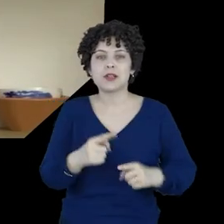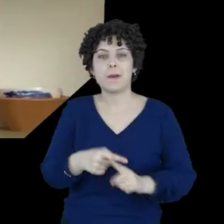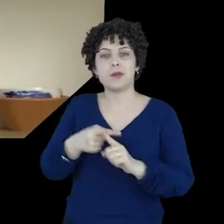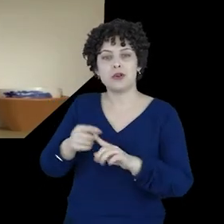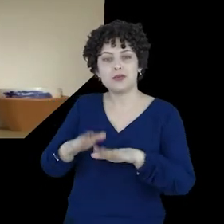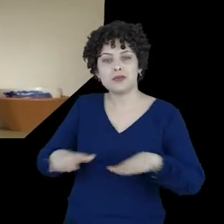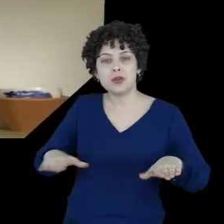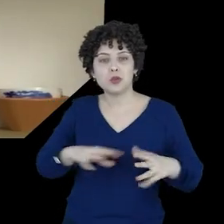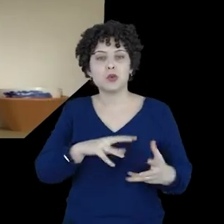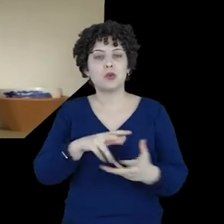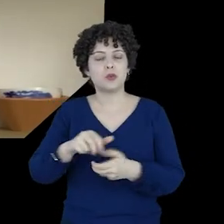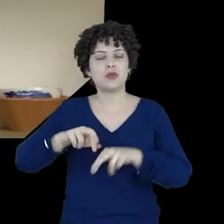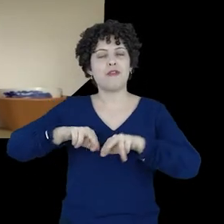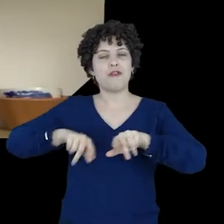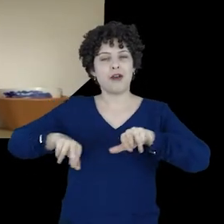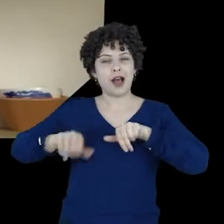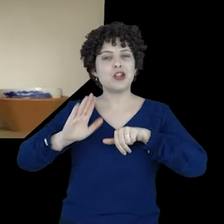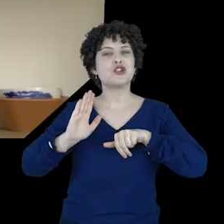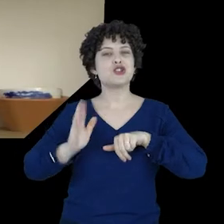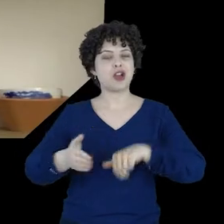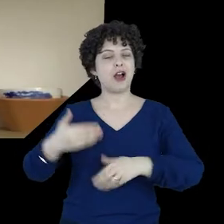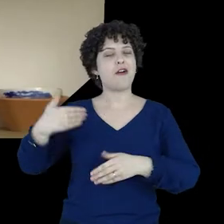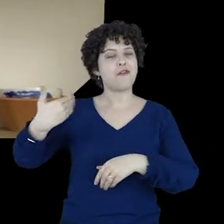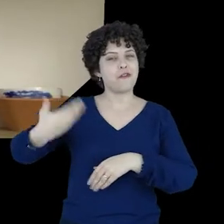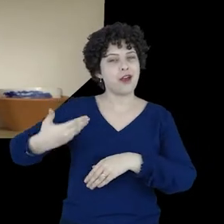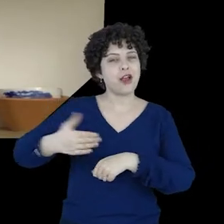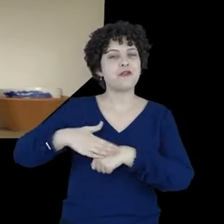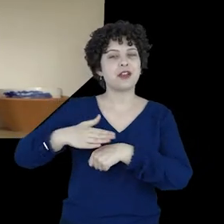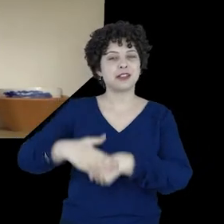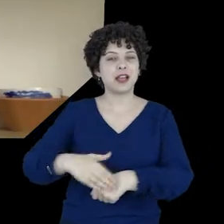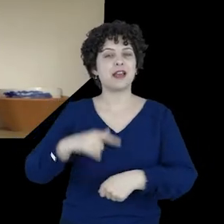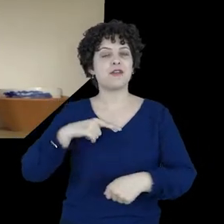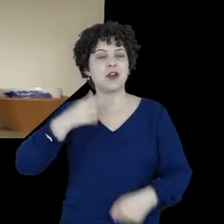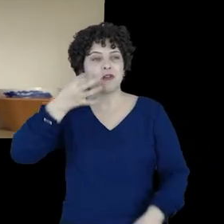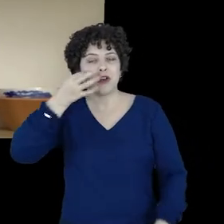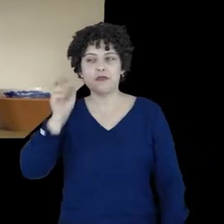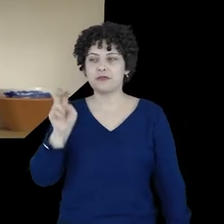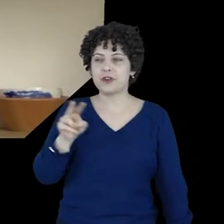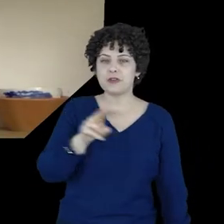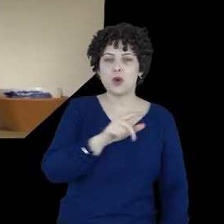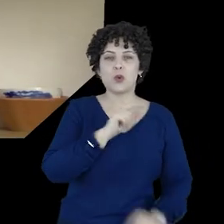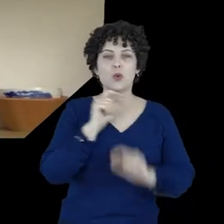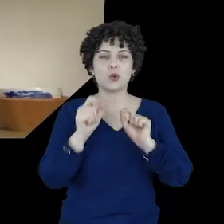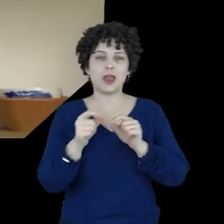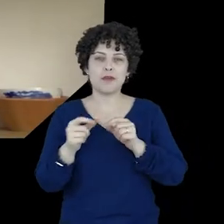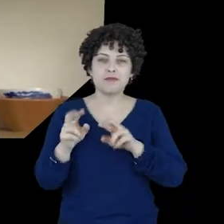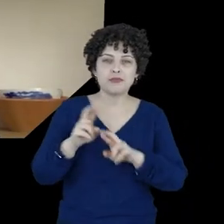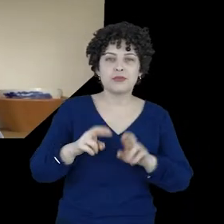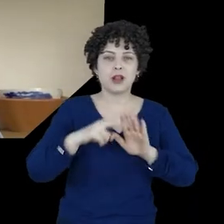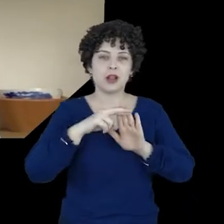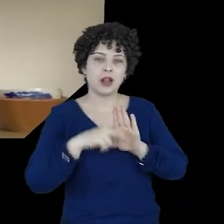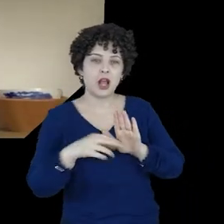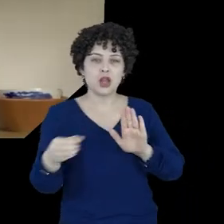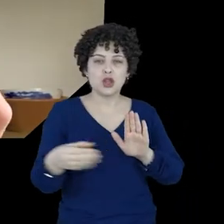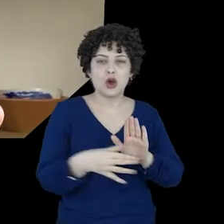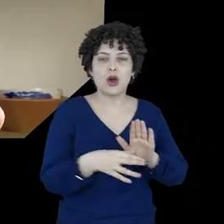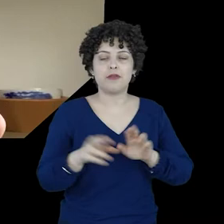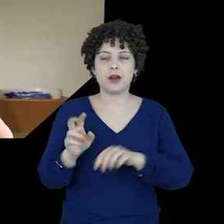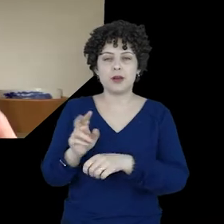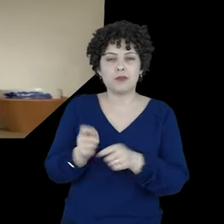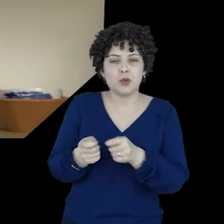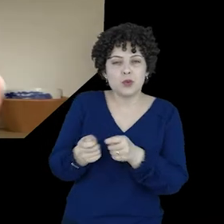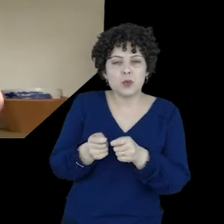governments around the world are starting to do so. We're seeing the emergence of new forms of regulation that really move beyond sort of, you know,